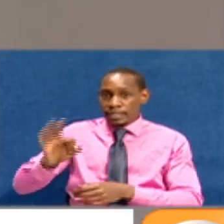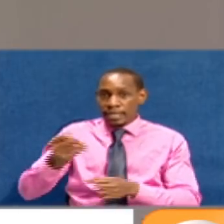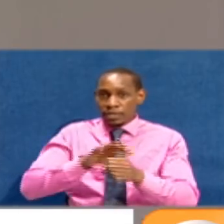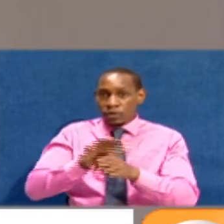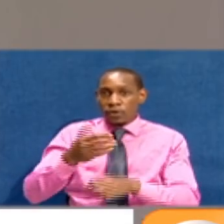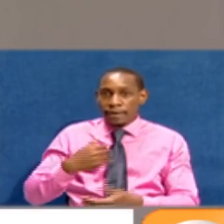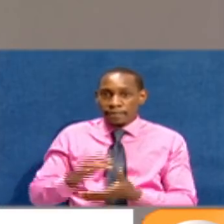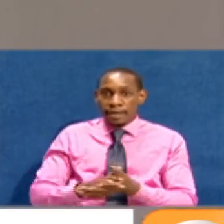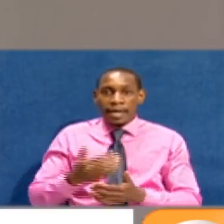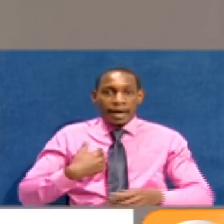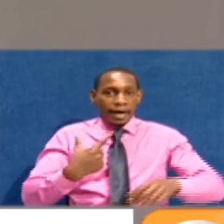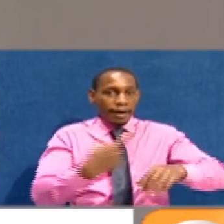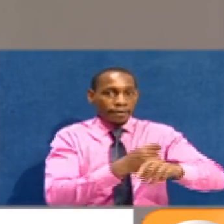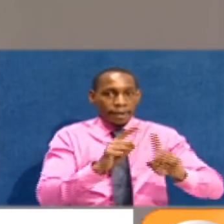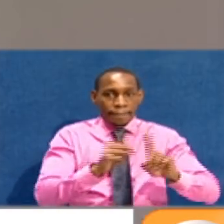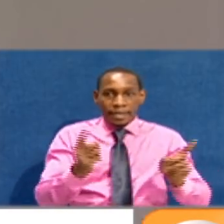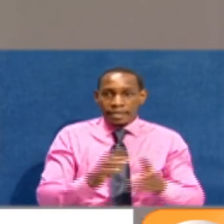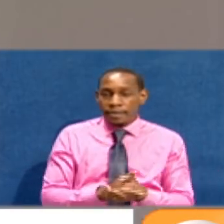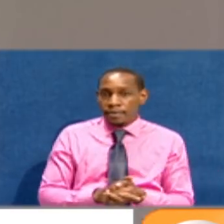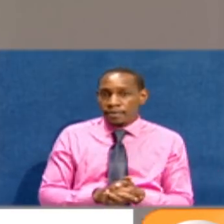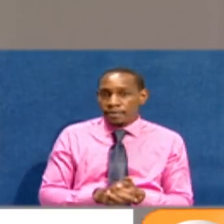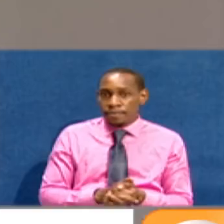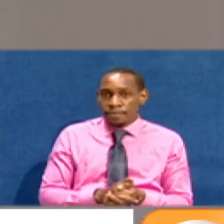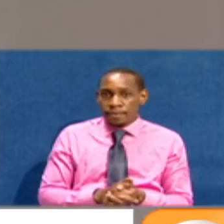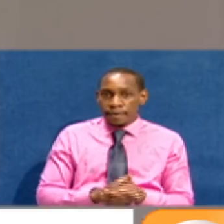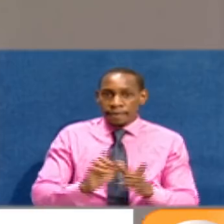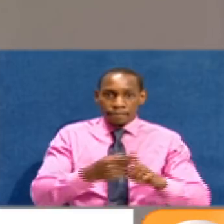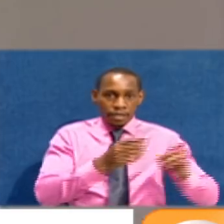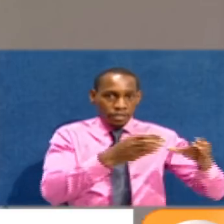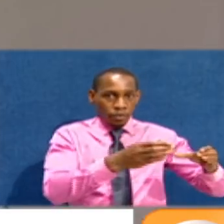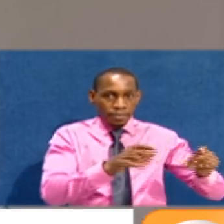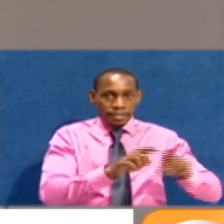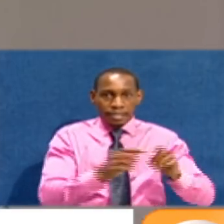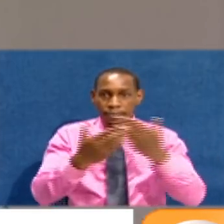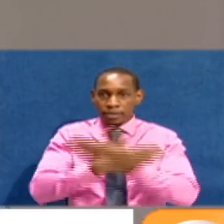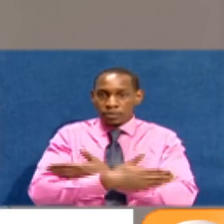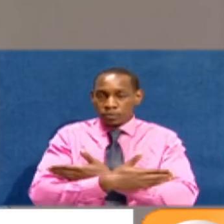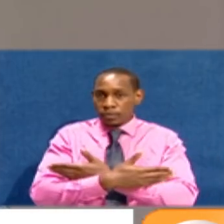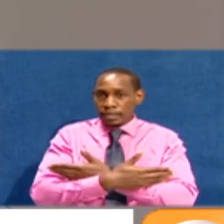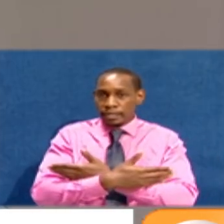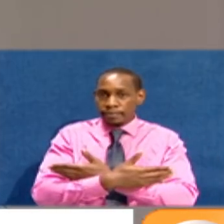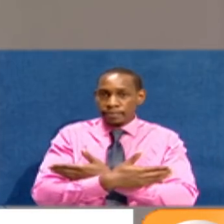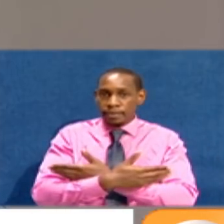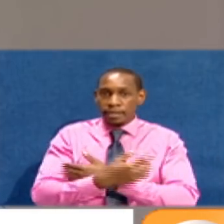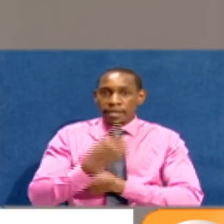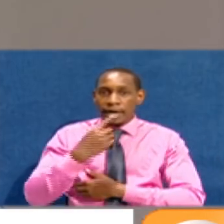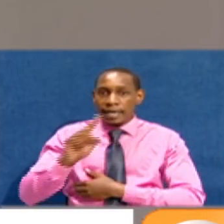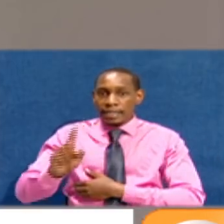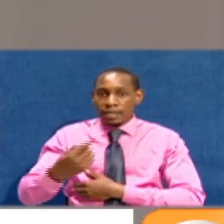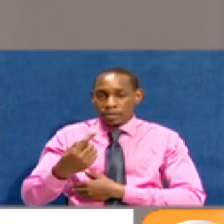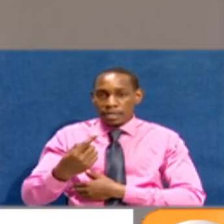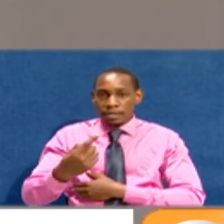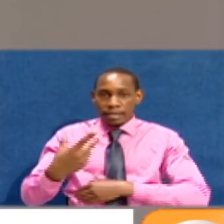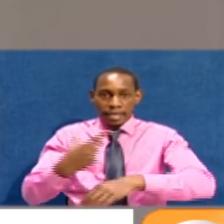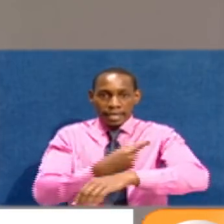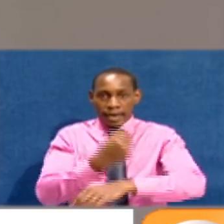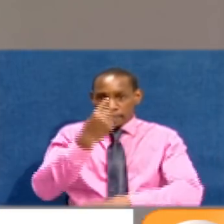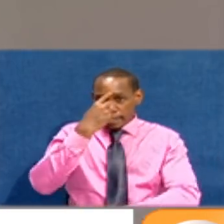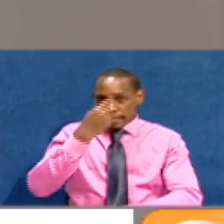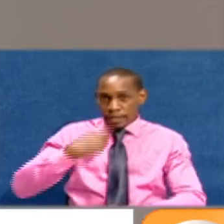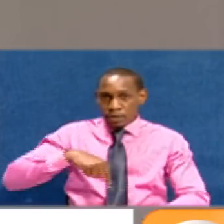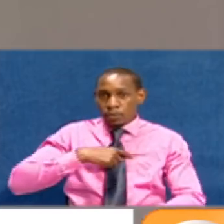third wave. We have vaccines, yes, but 1 million is the first batch we had. Tonight we had 100,000 doses from India. We